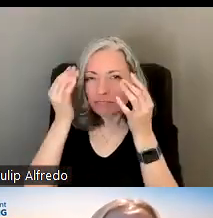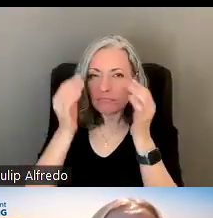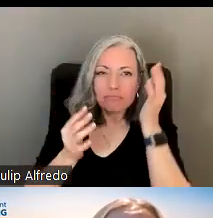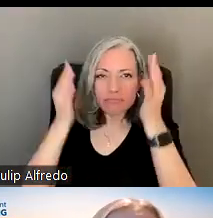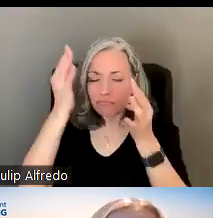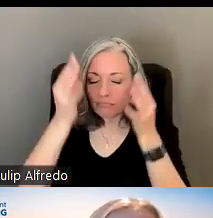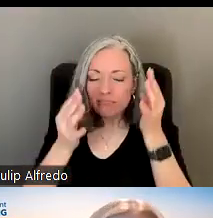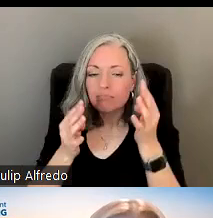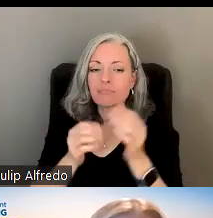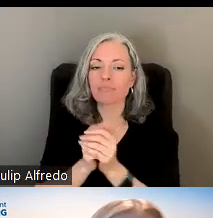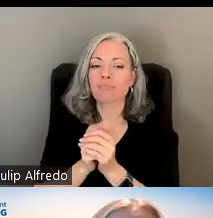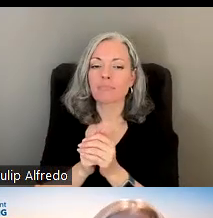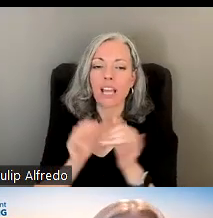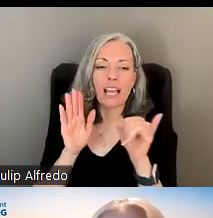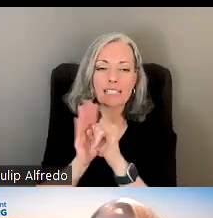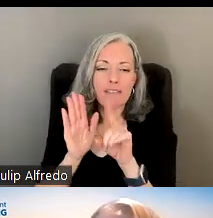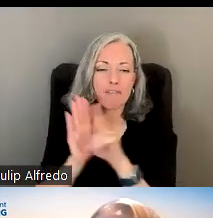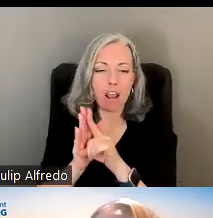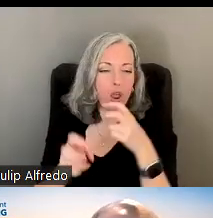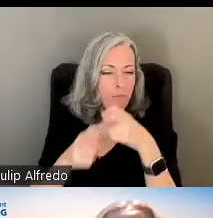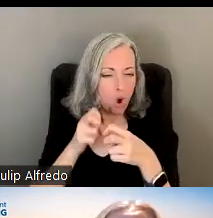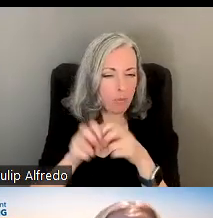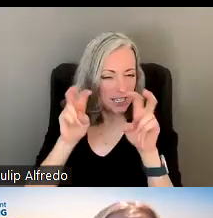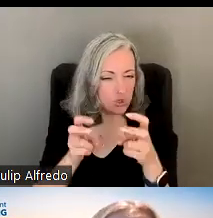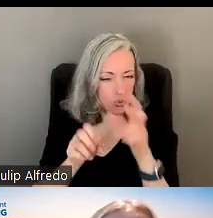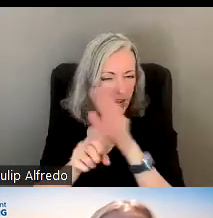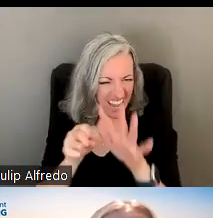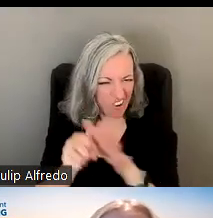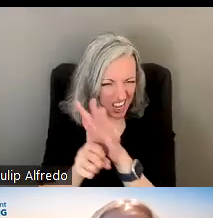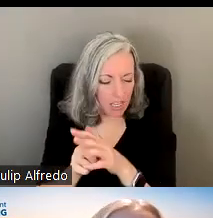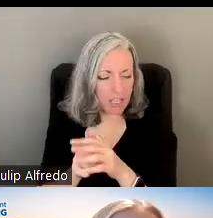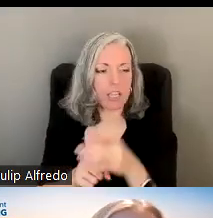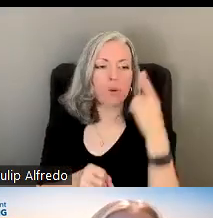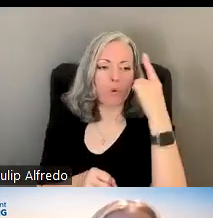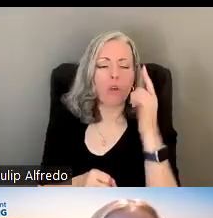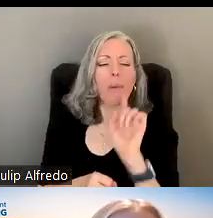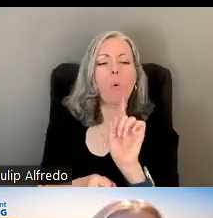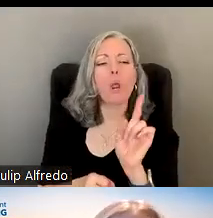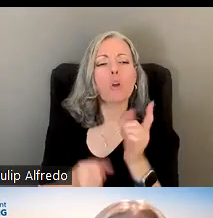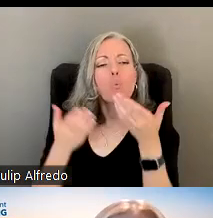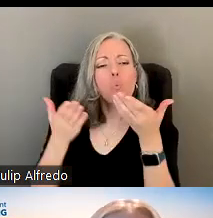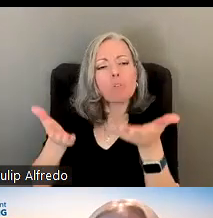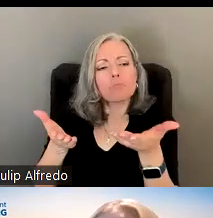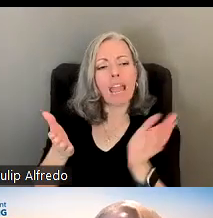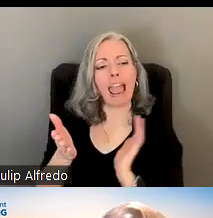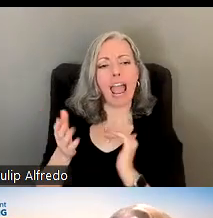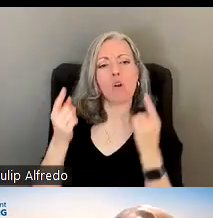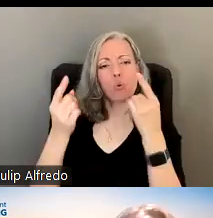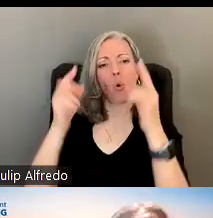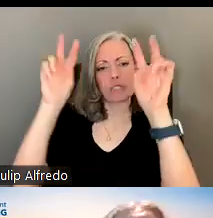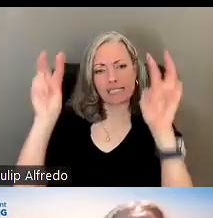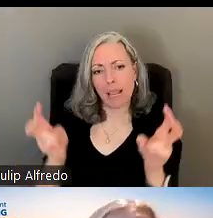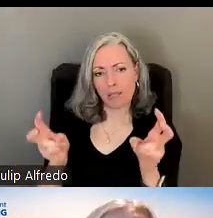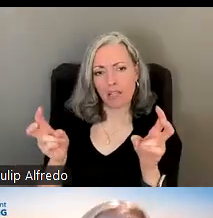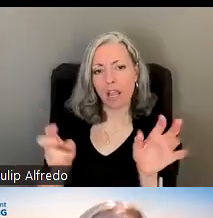we've identified a problem and an issue area. We've thought about where do we want to be, our goal statement, but then